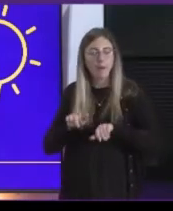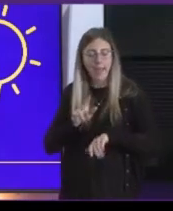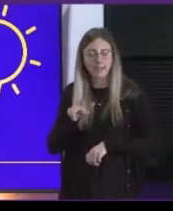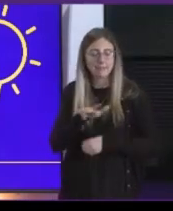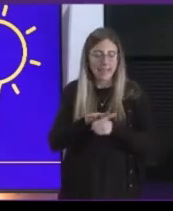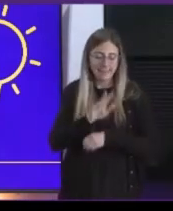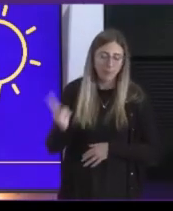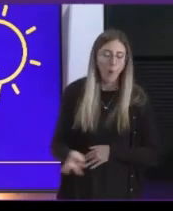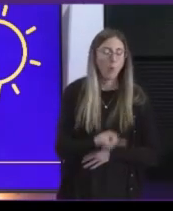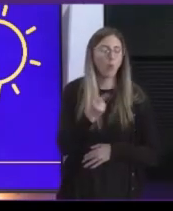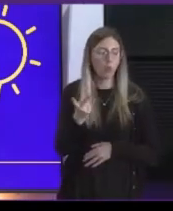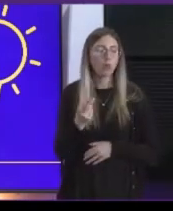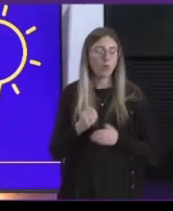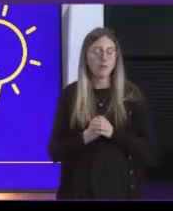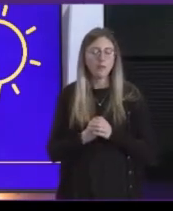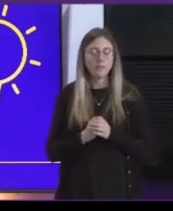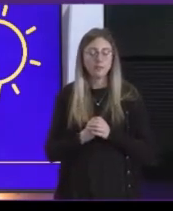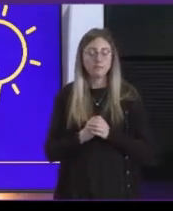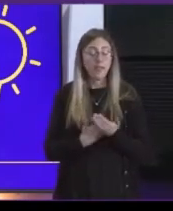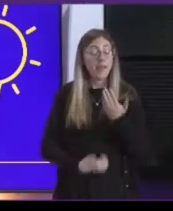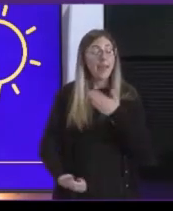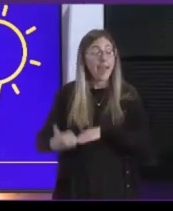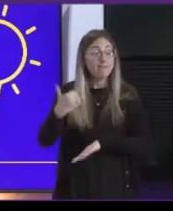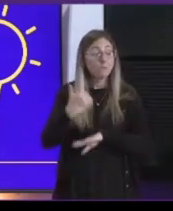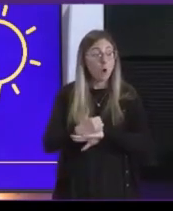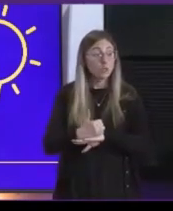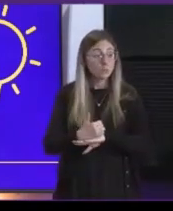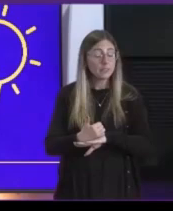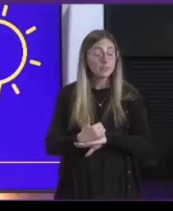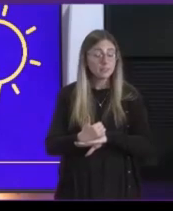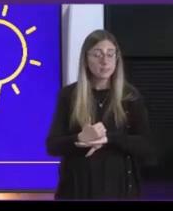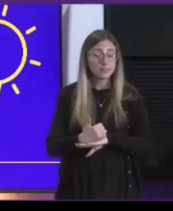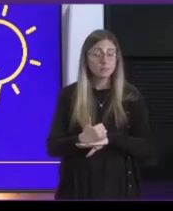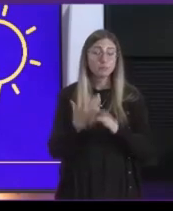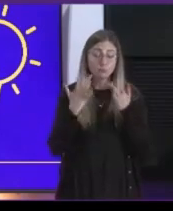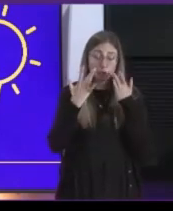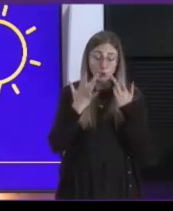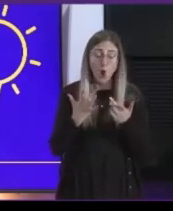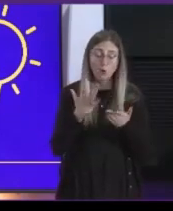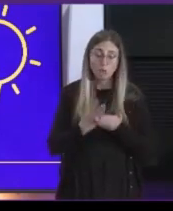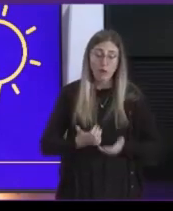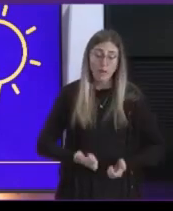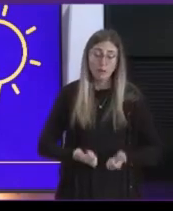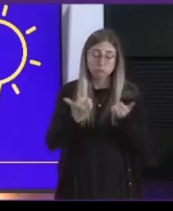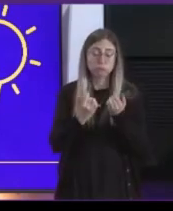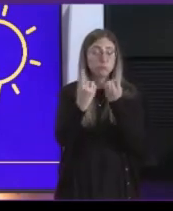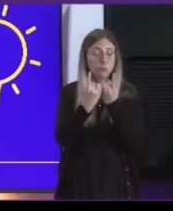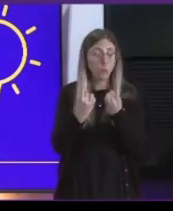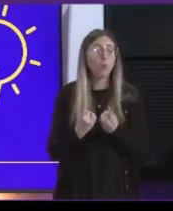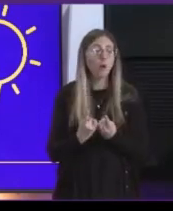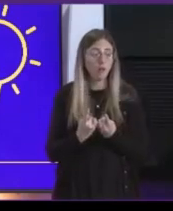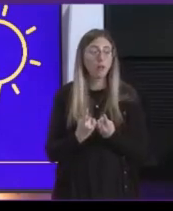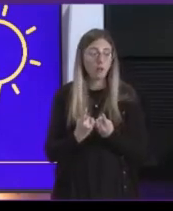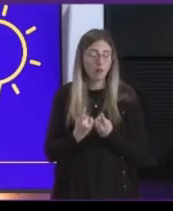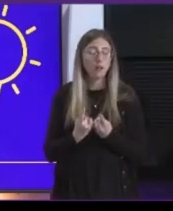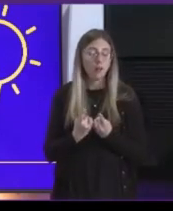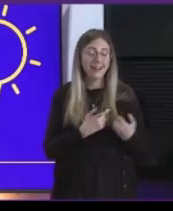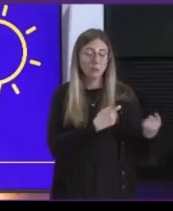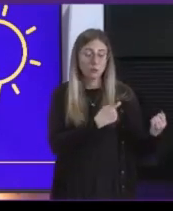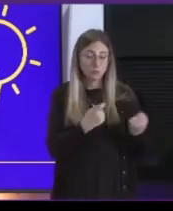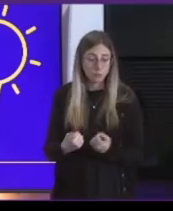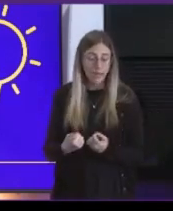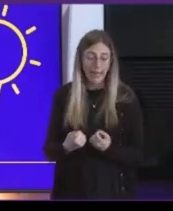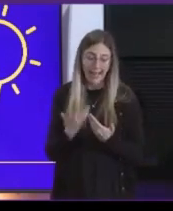So the enforcement part has shown to be a very important tool to bring this